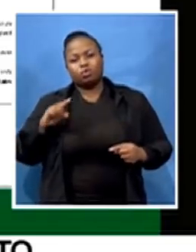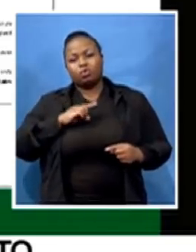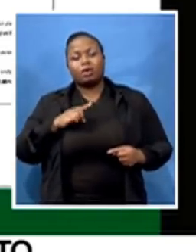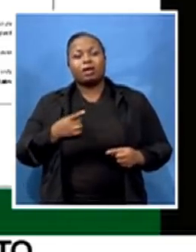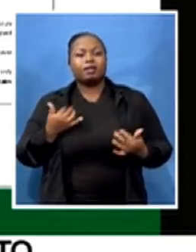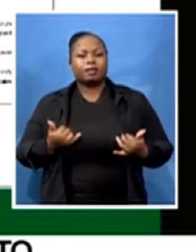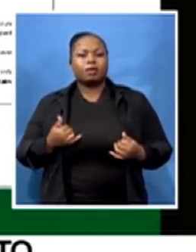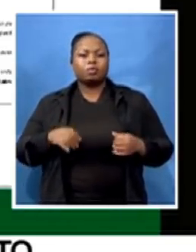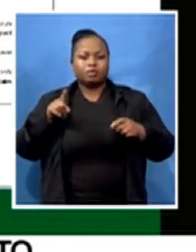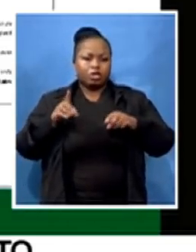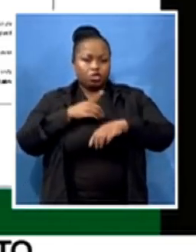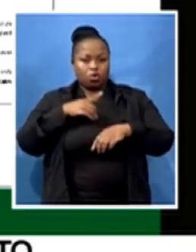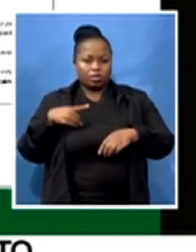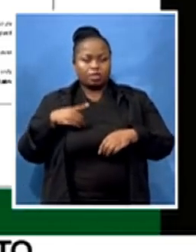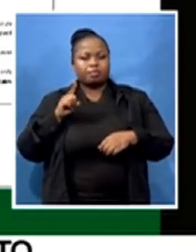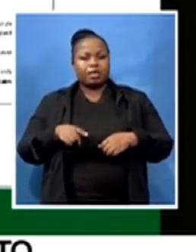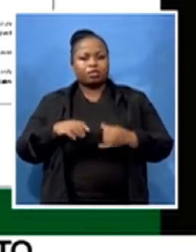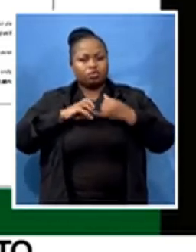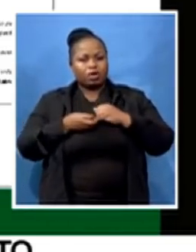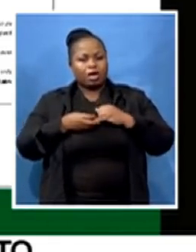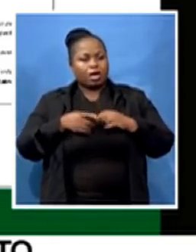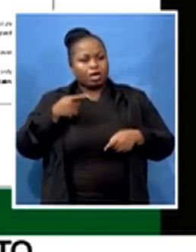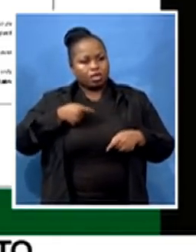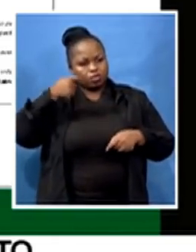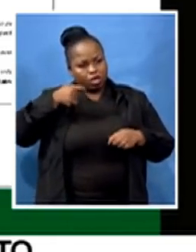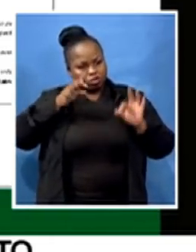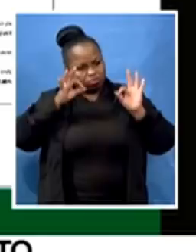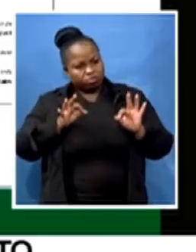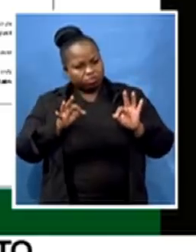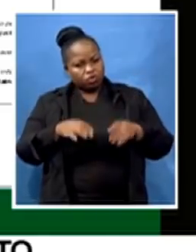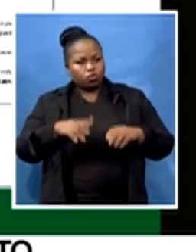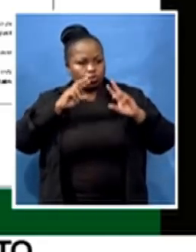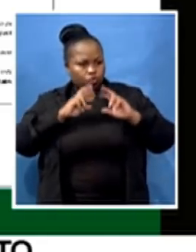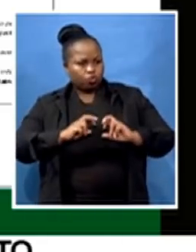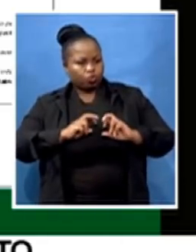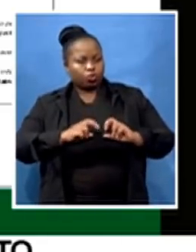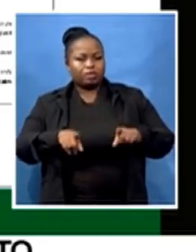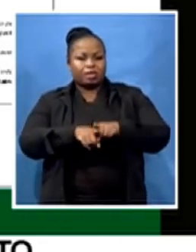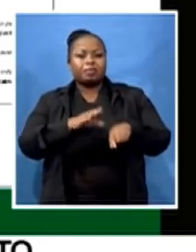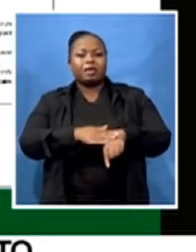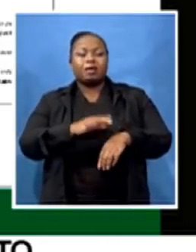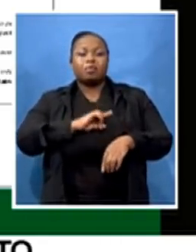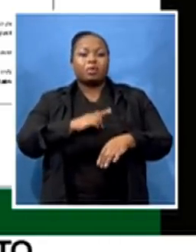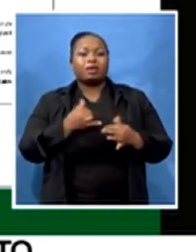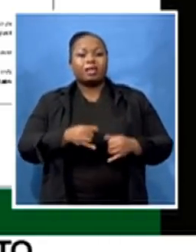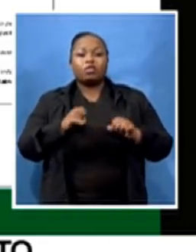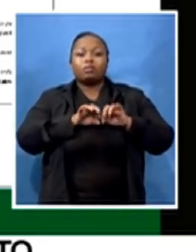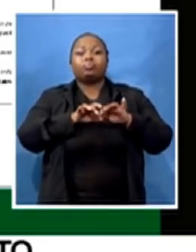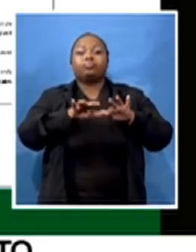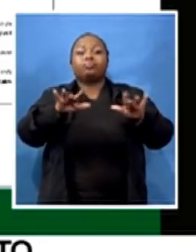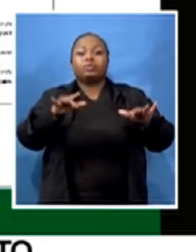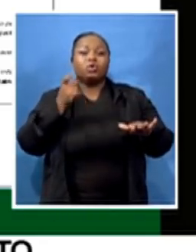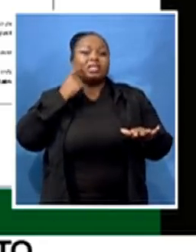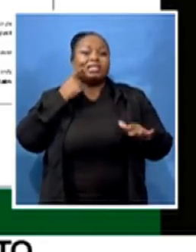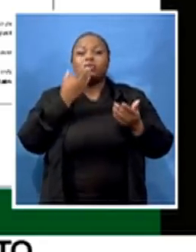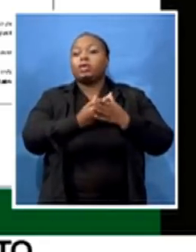clinical judgment, because now the rate of the infection is high enough to be able to know where the suspicion